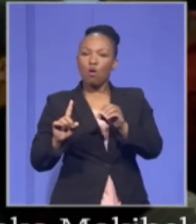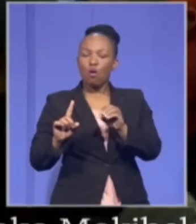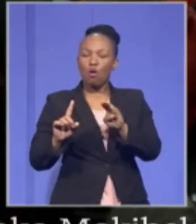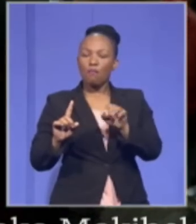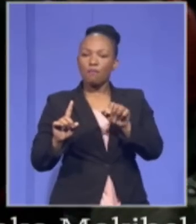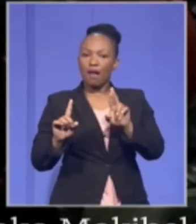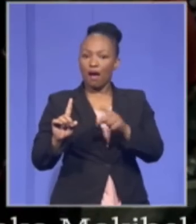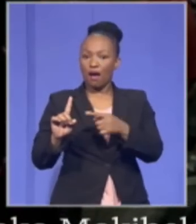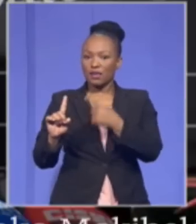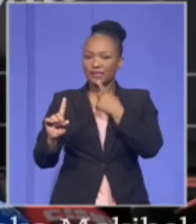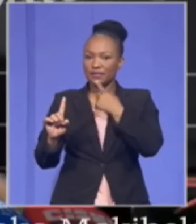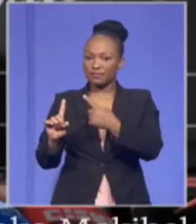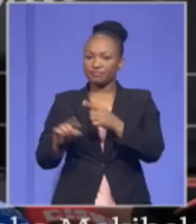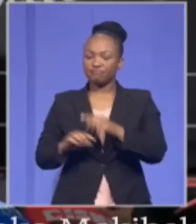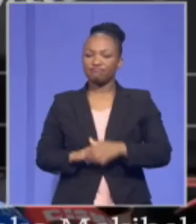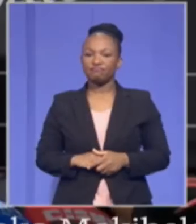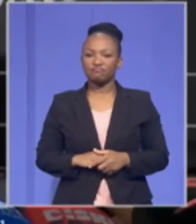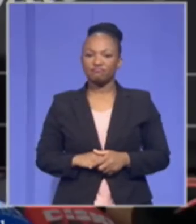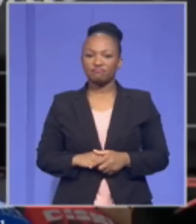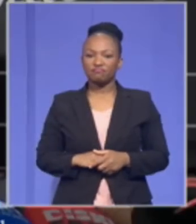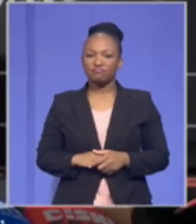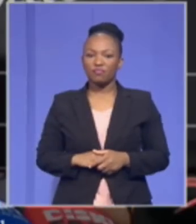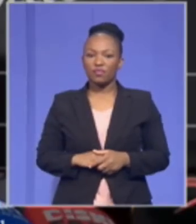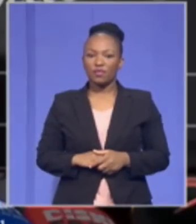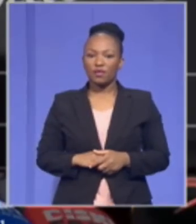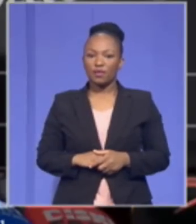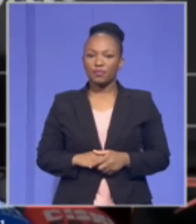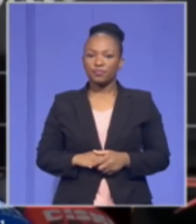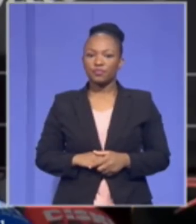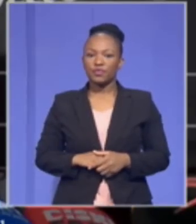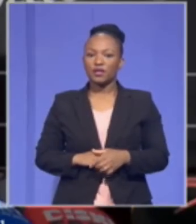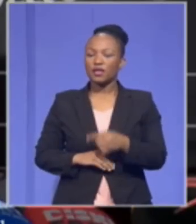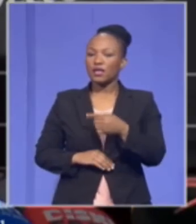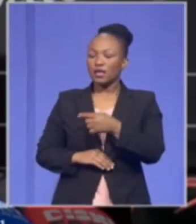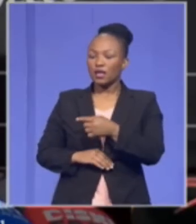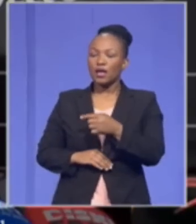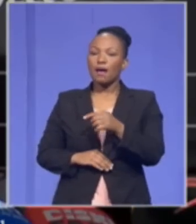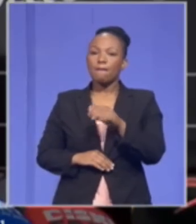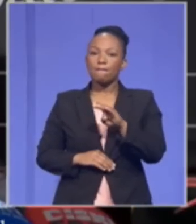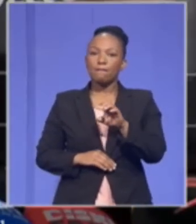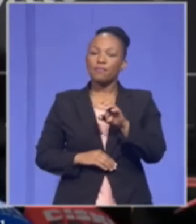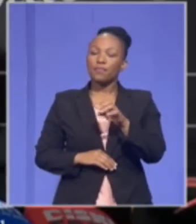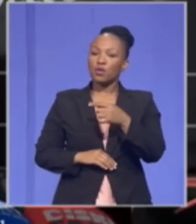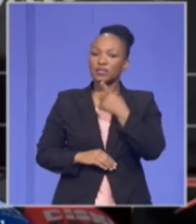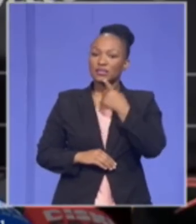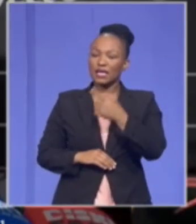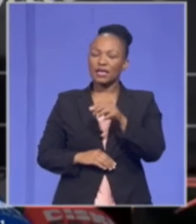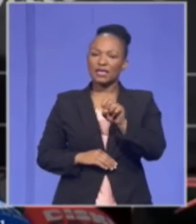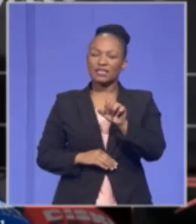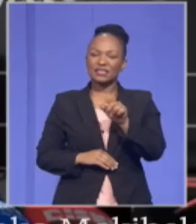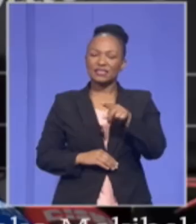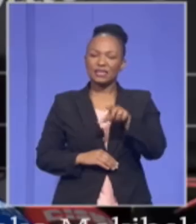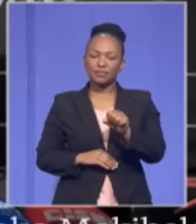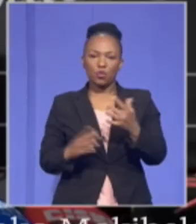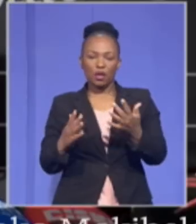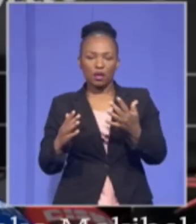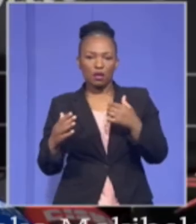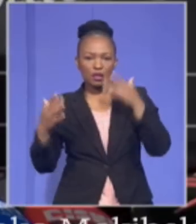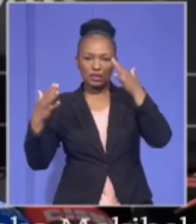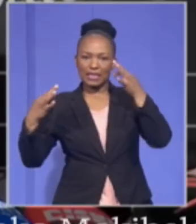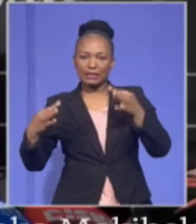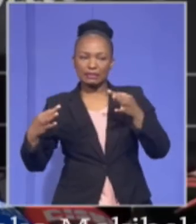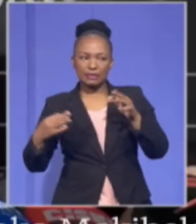the SABs categorized these two events in the precinct, we had to make the decision, are we going to say no to this event or are we